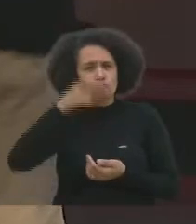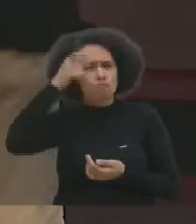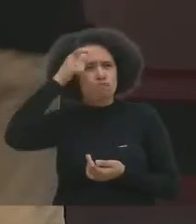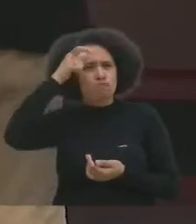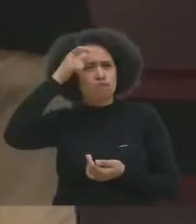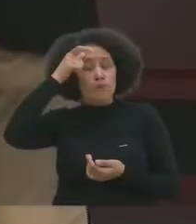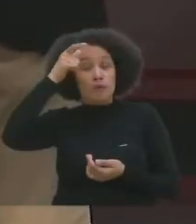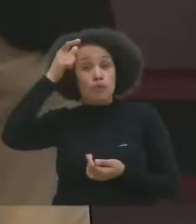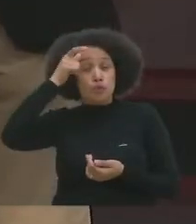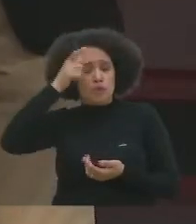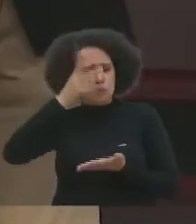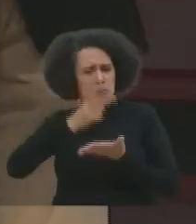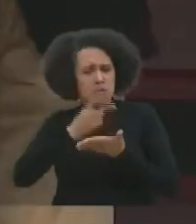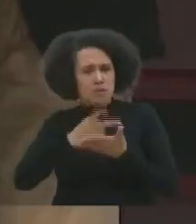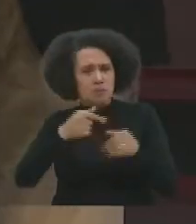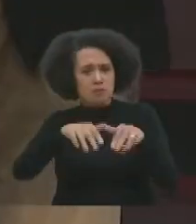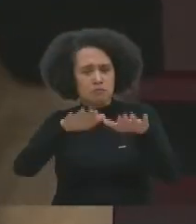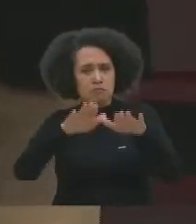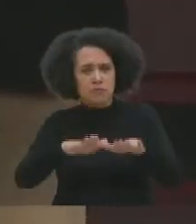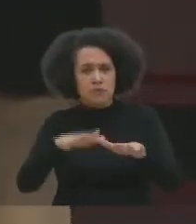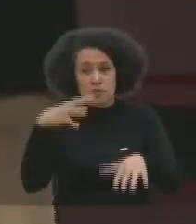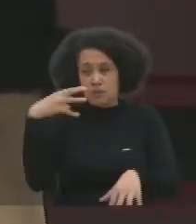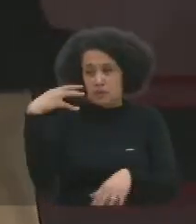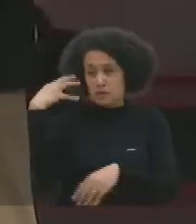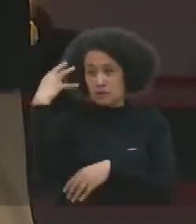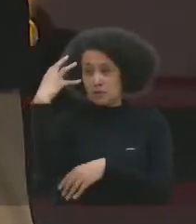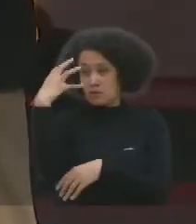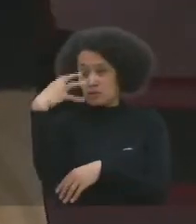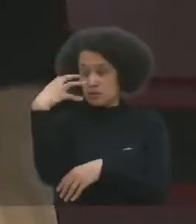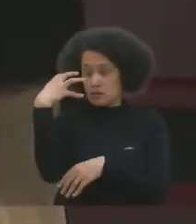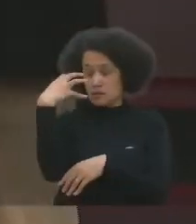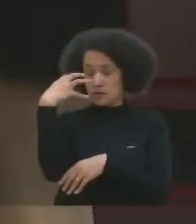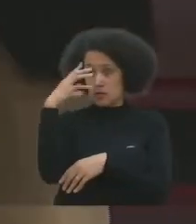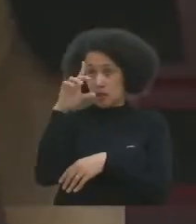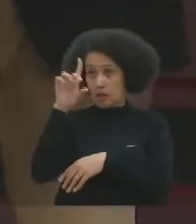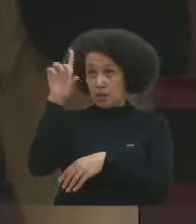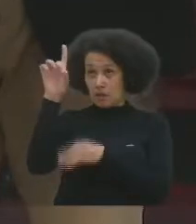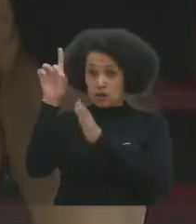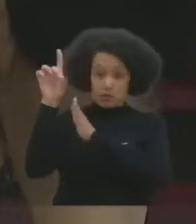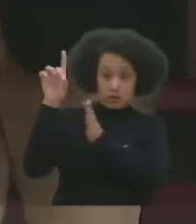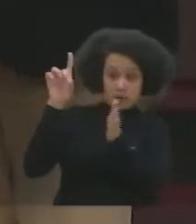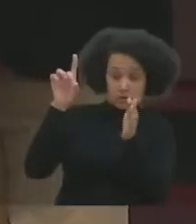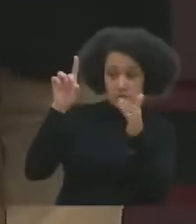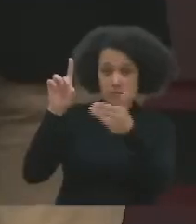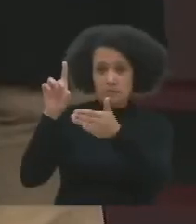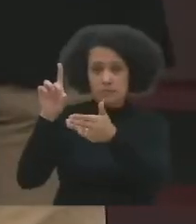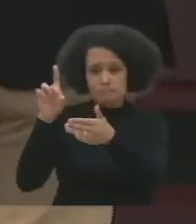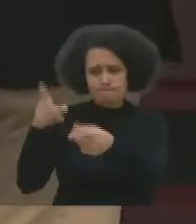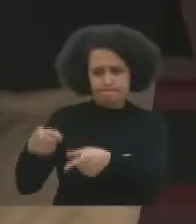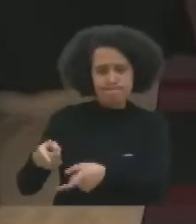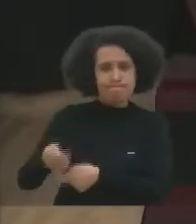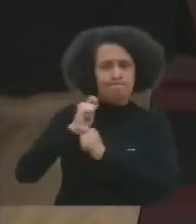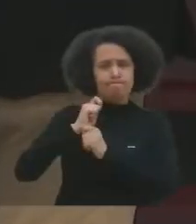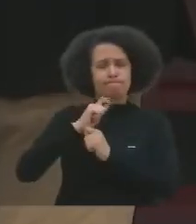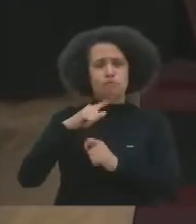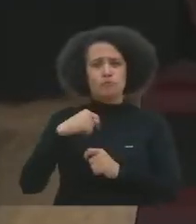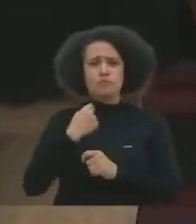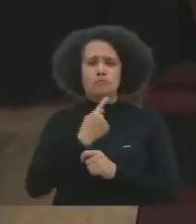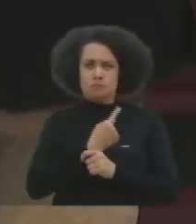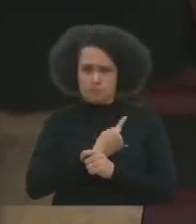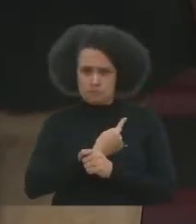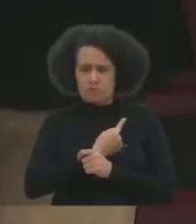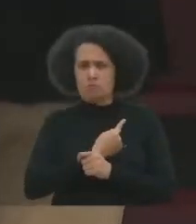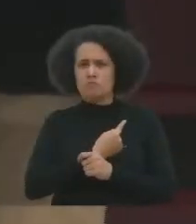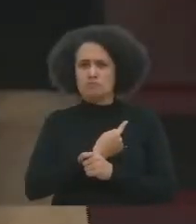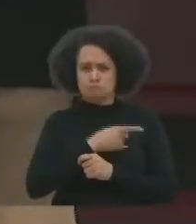isso para nos seduzir a nos desviarmos de Deus e nos pescar. Remember, the battle begins in our